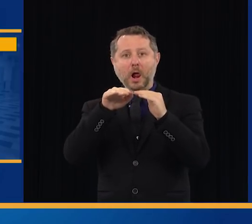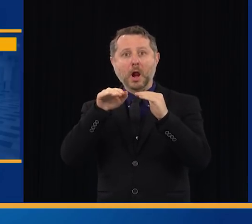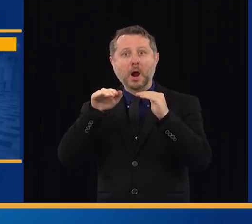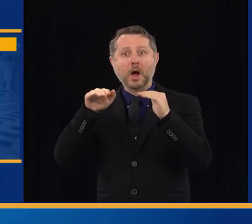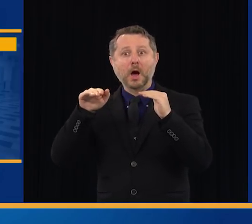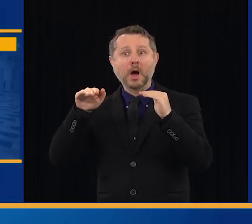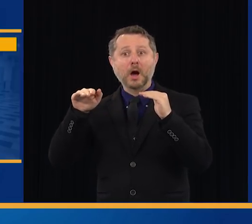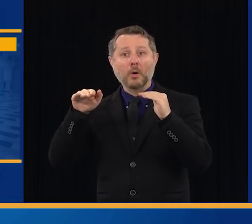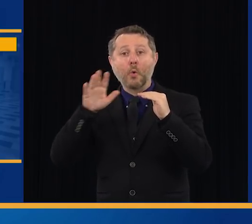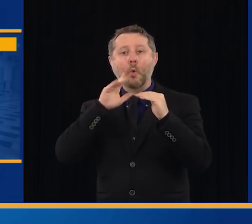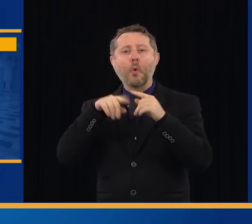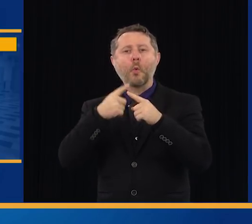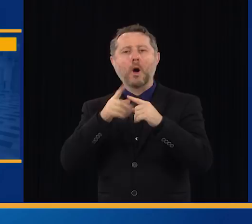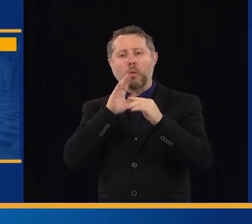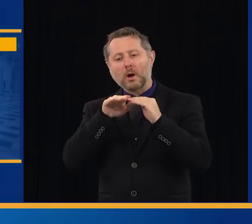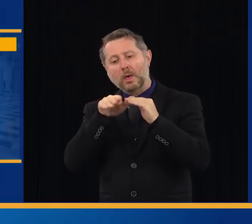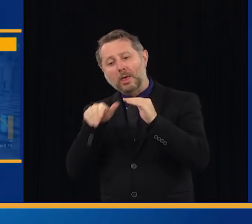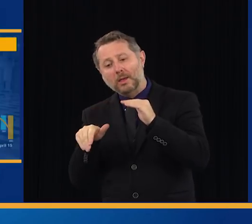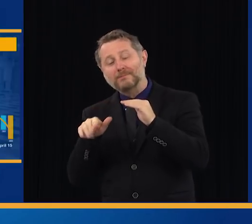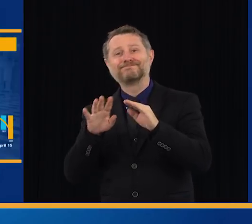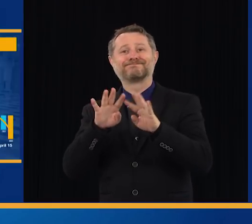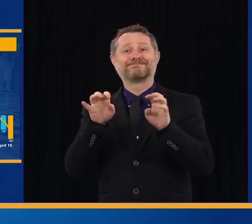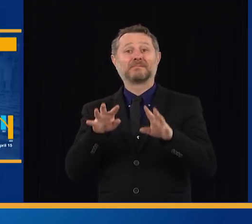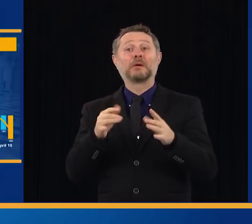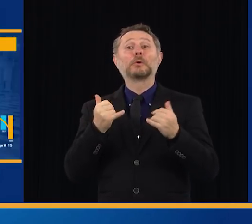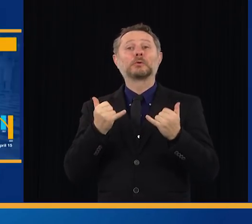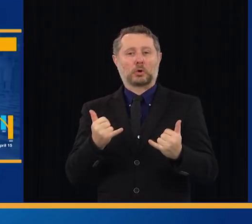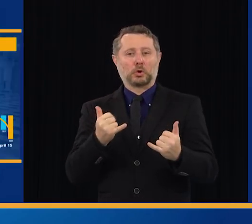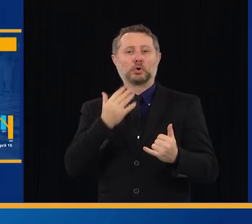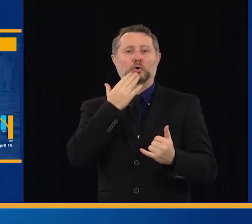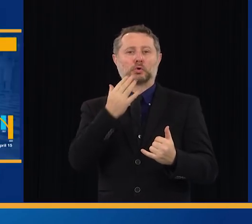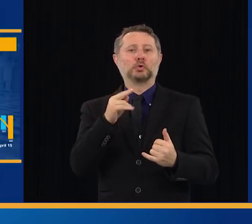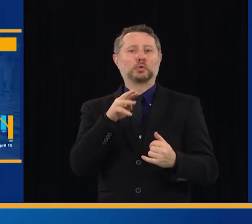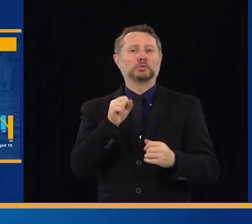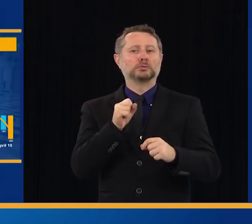We don't know, but this is a good sign today.